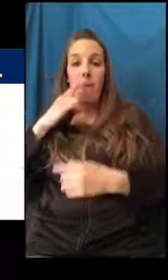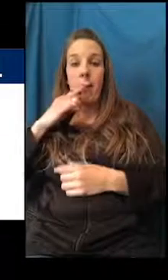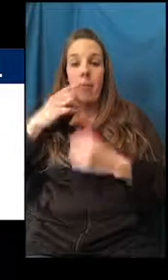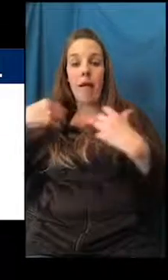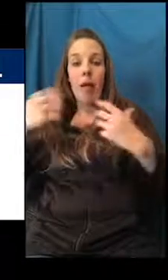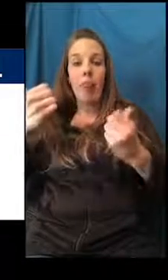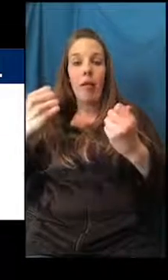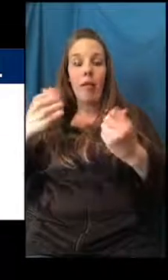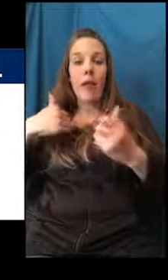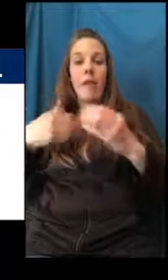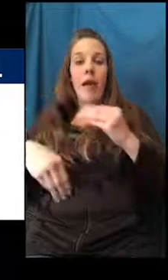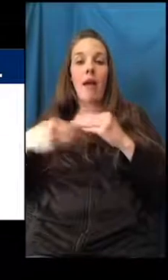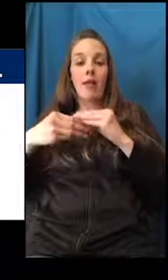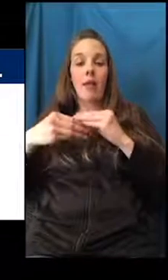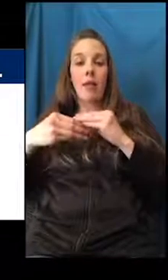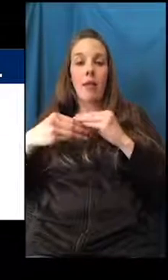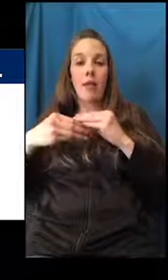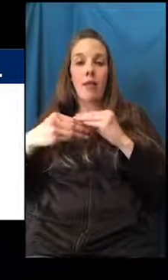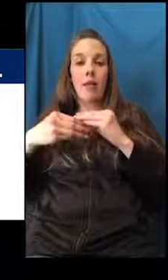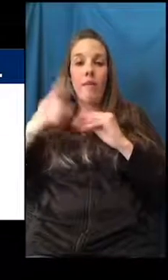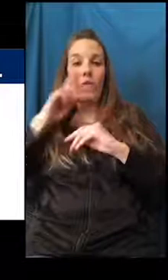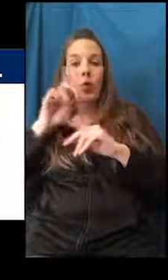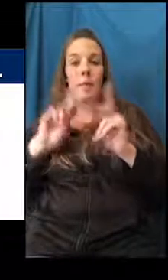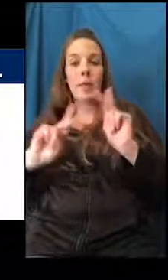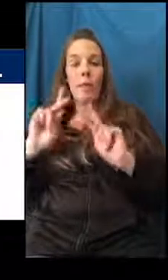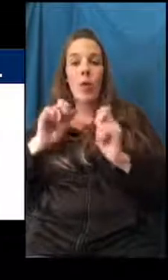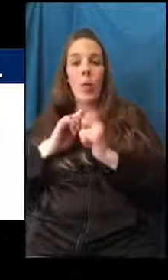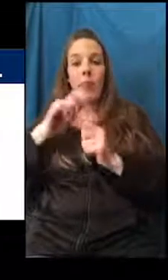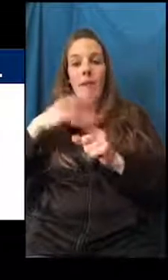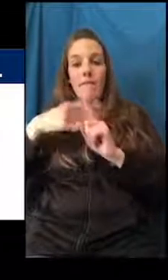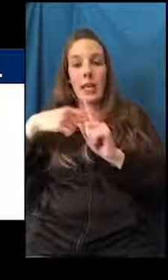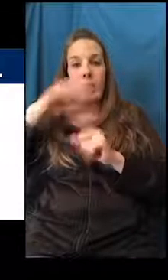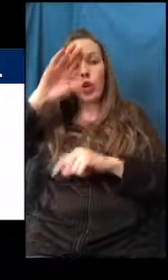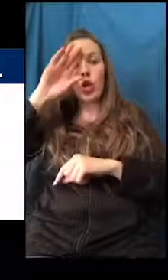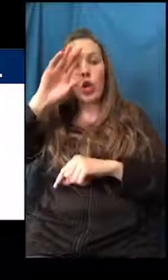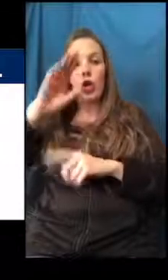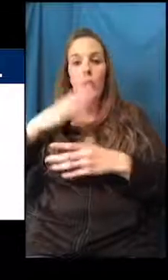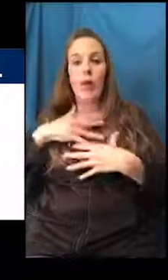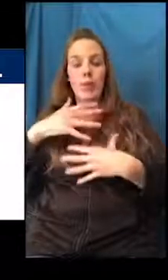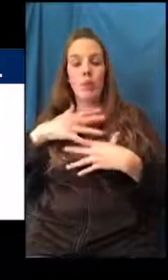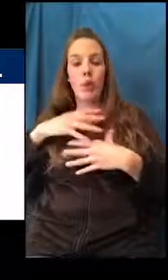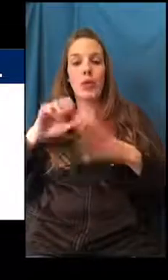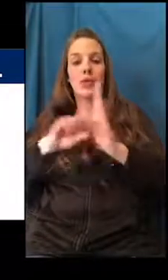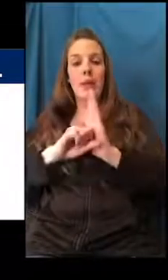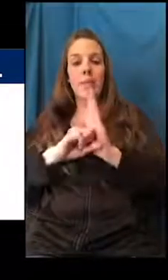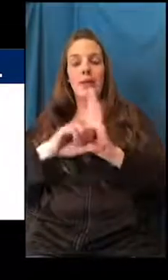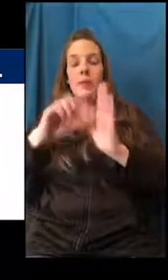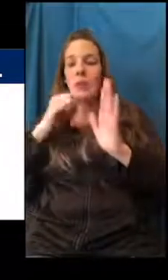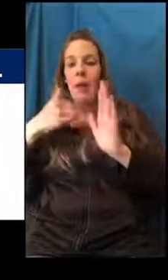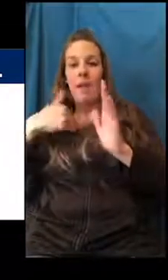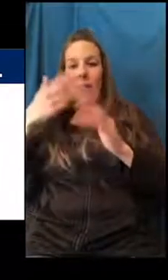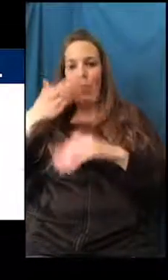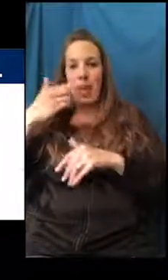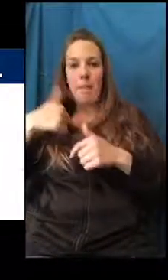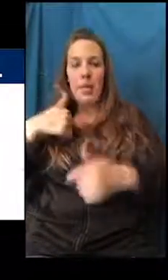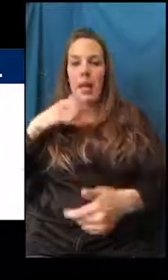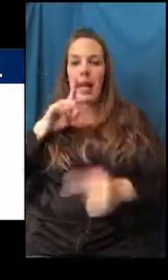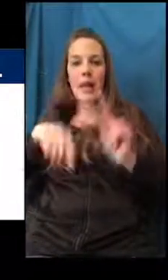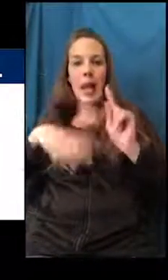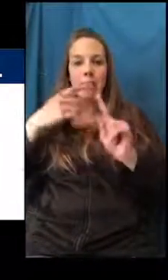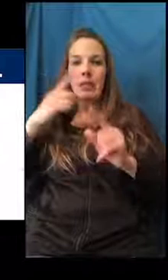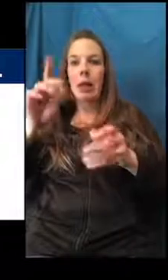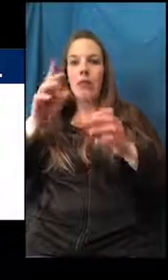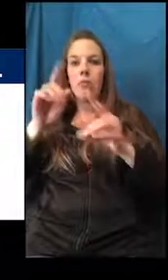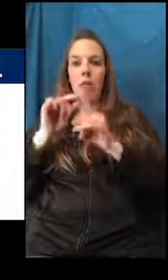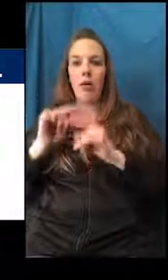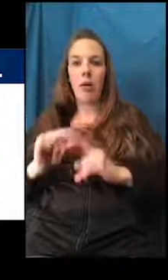added for people with fever or respiratory symptoms, and I don't have it right in front of me, so I can't say it verbatim, but if you